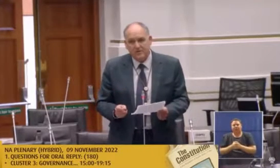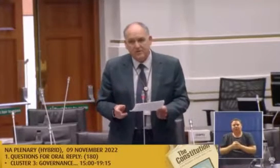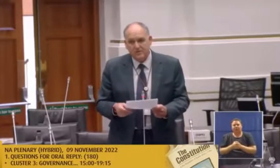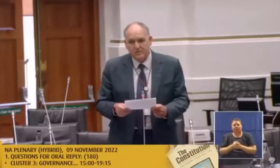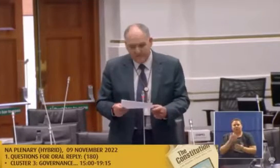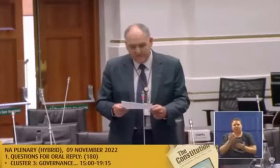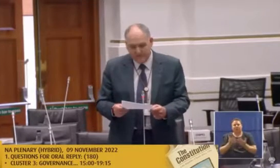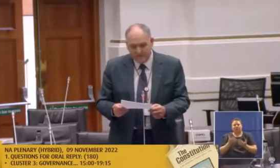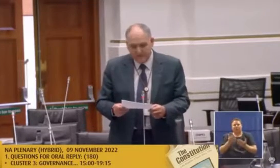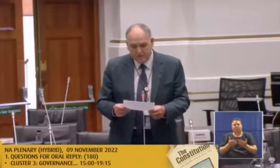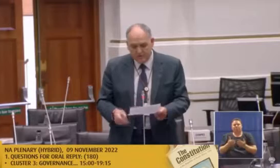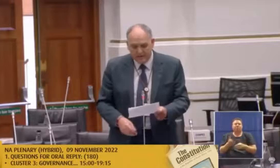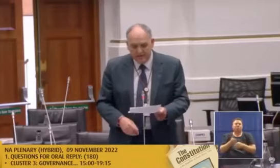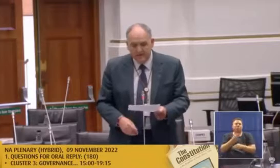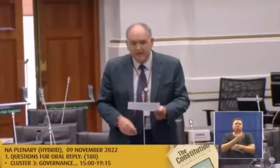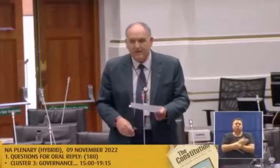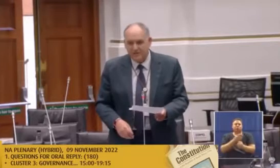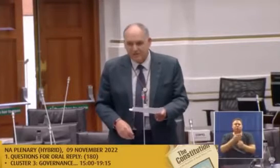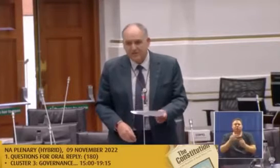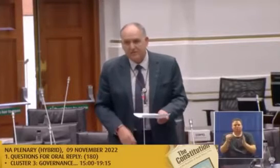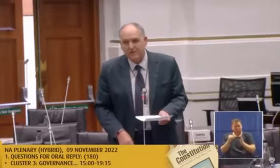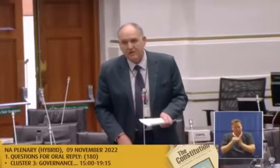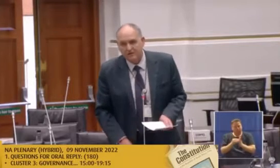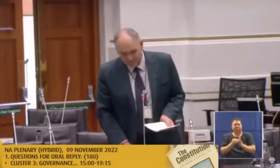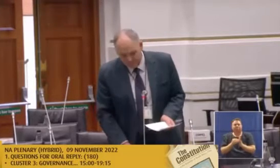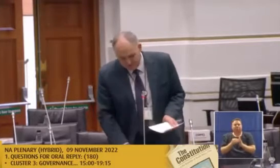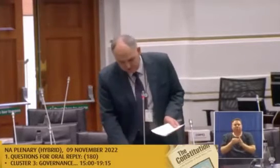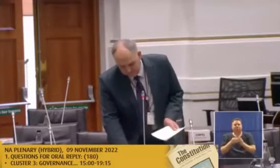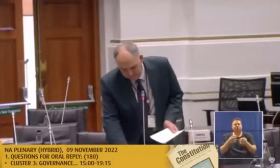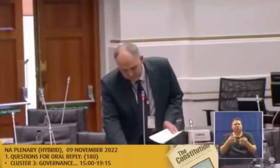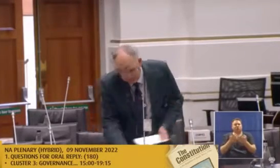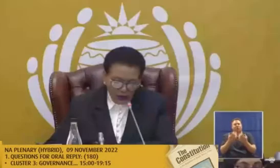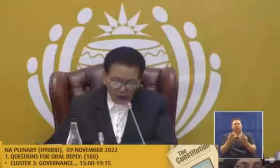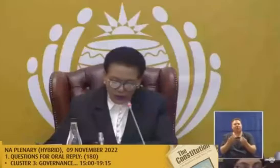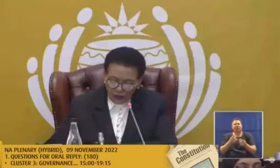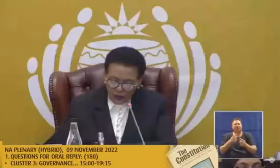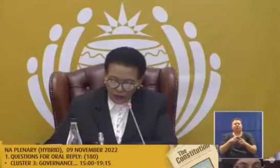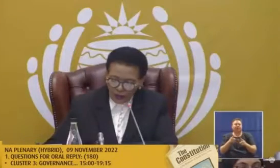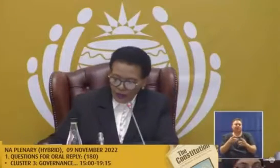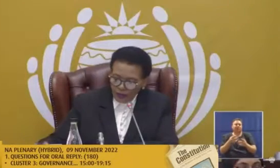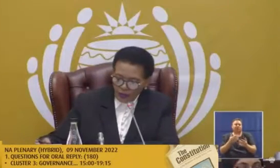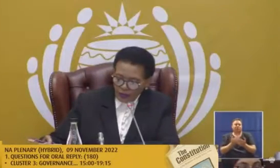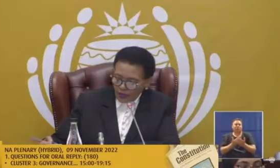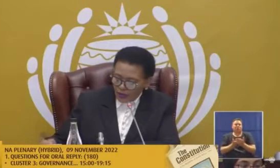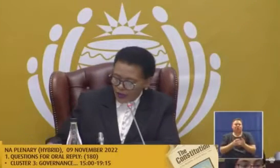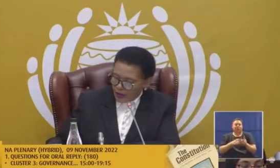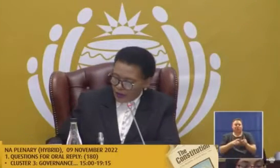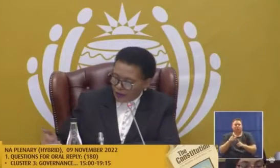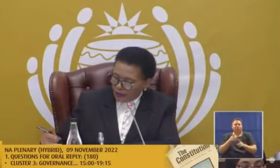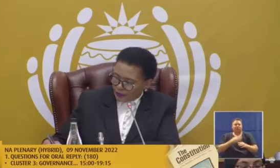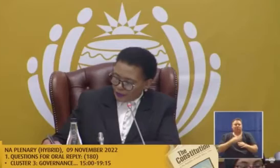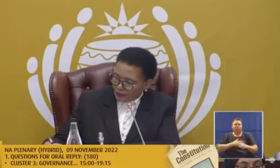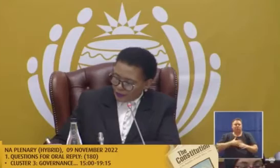to prescribe, but we do commend the initiative. Thank you very much. Thank you. The Honorable Deputy Minister.